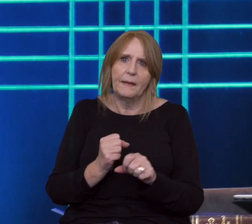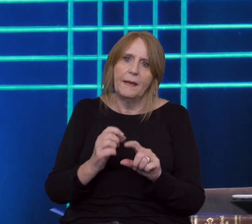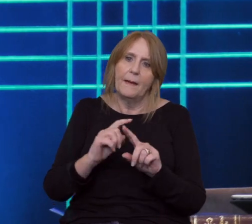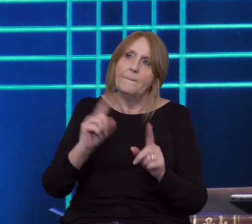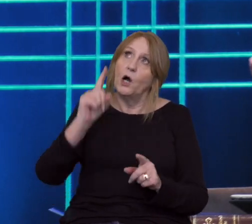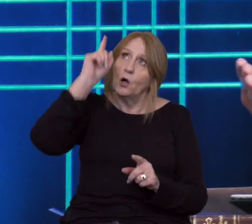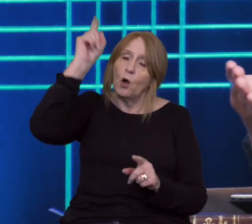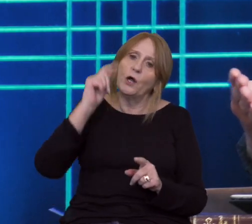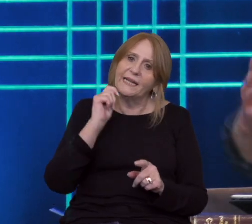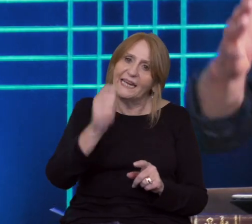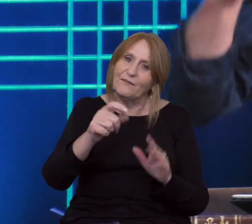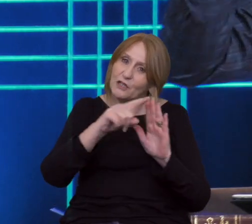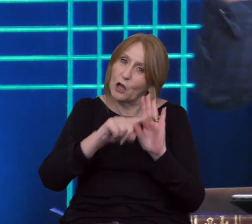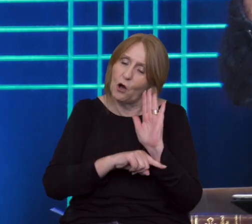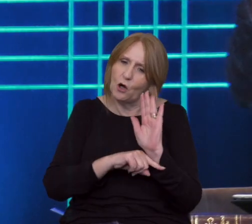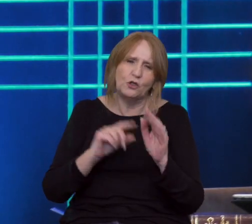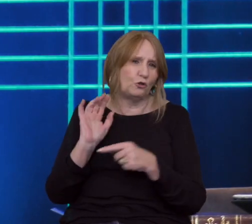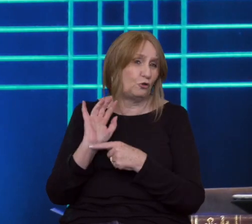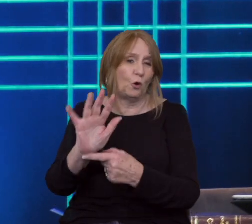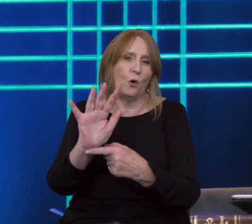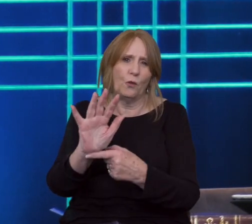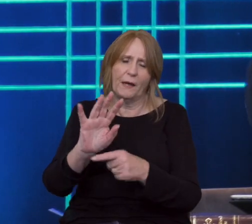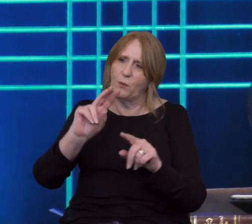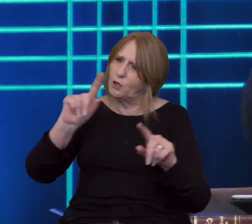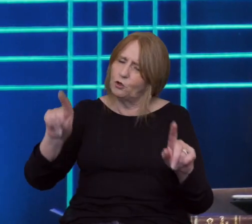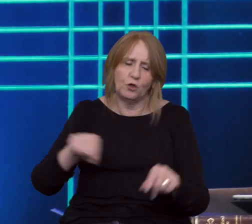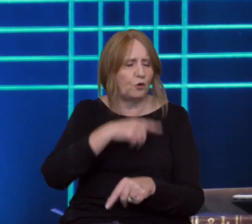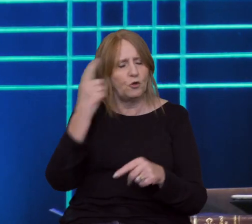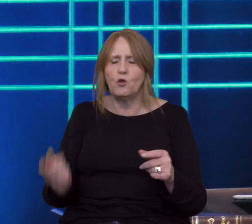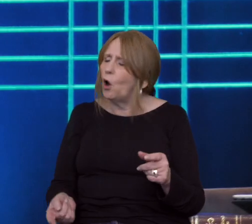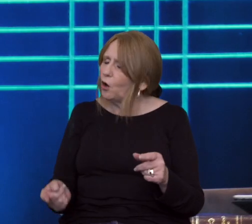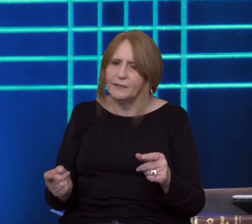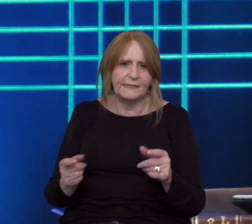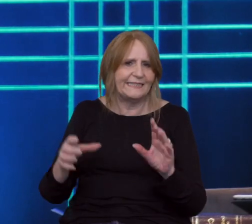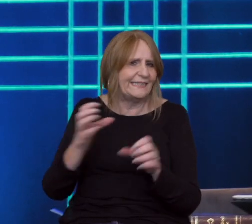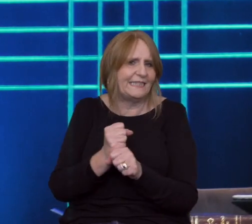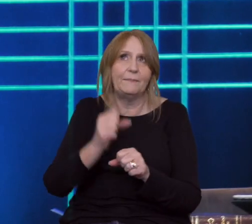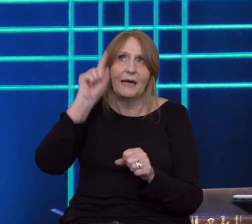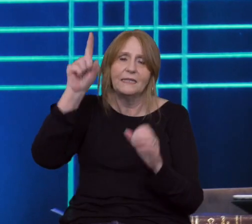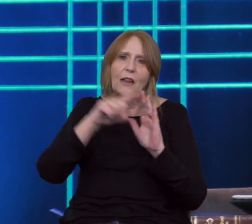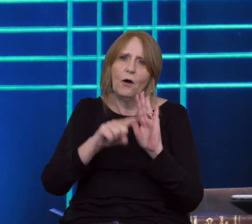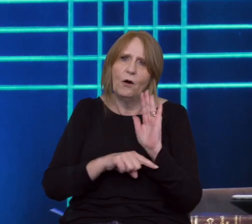must realize that even though this is what God requires we cannot meet. There must be